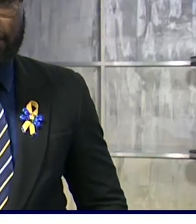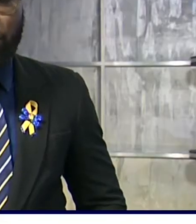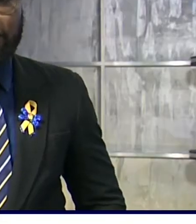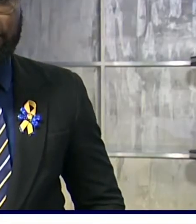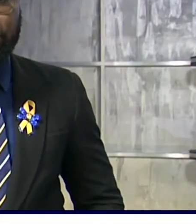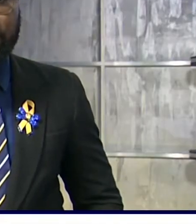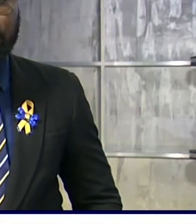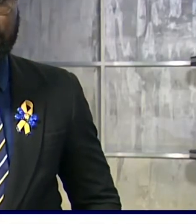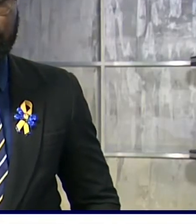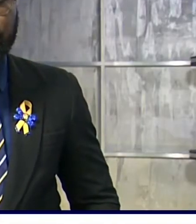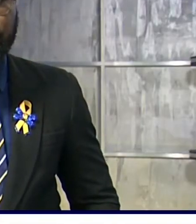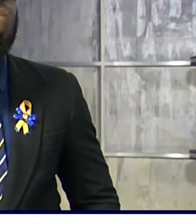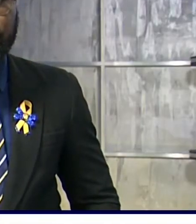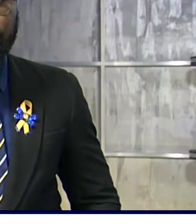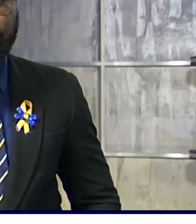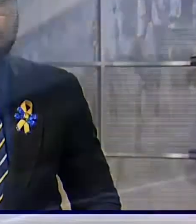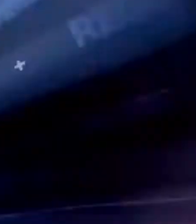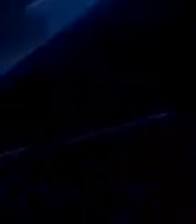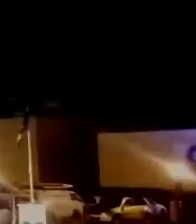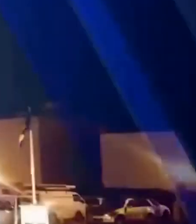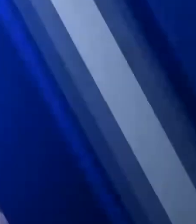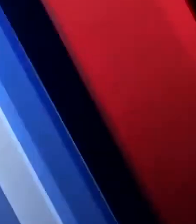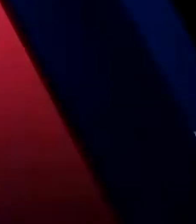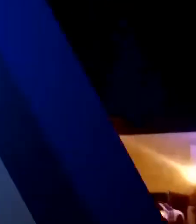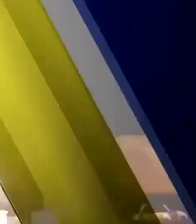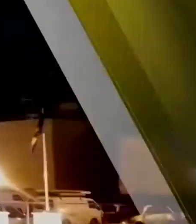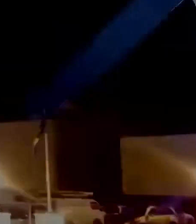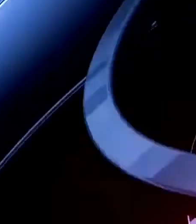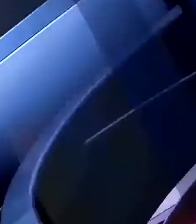Afghanistan T20 series.